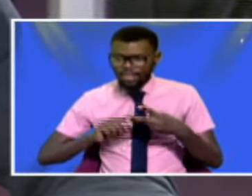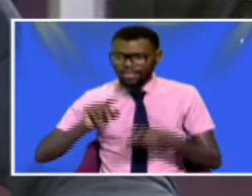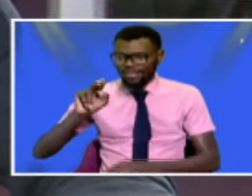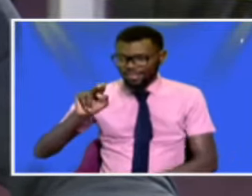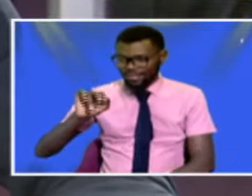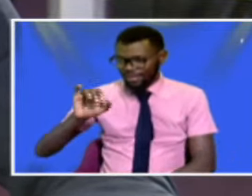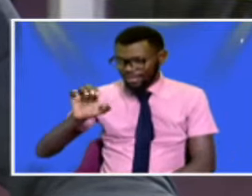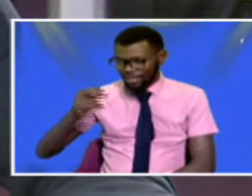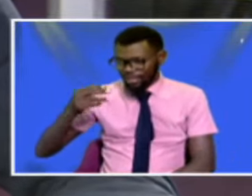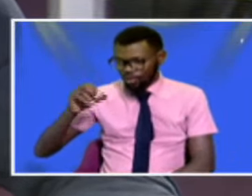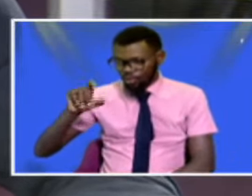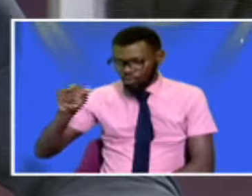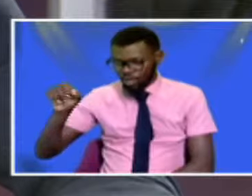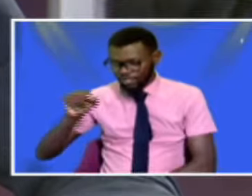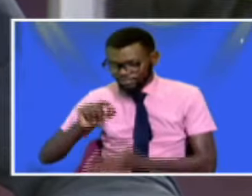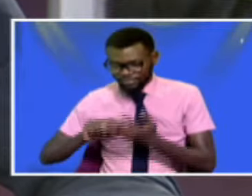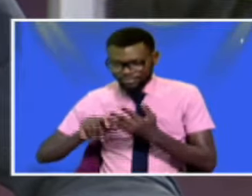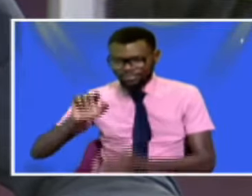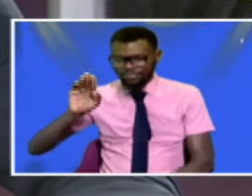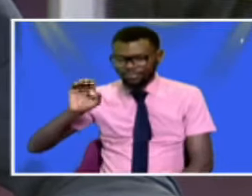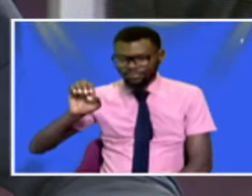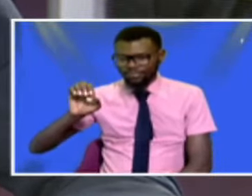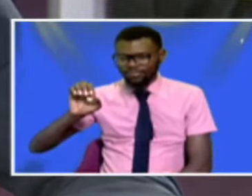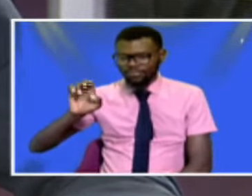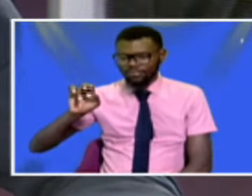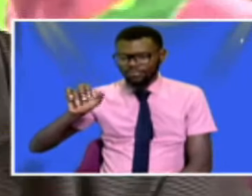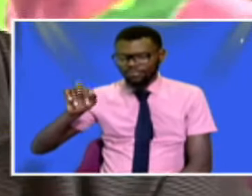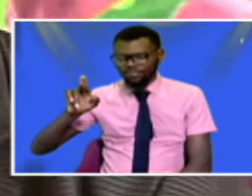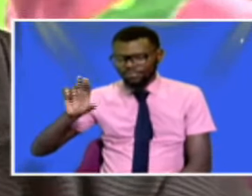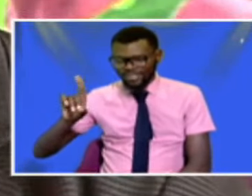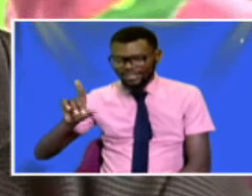Kibet joins Mateko in men's team.